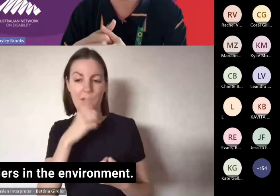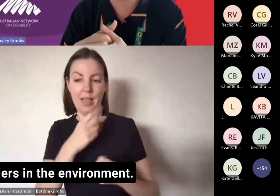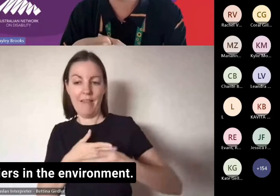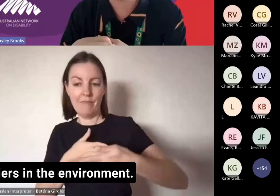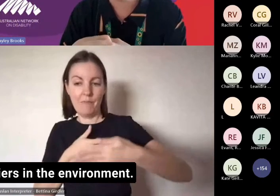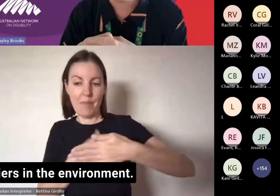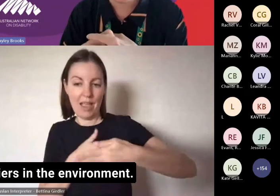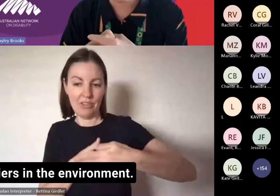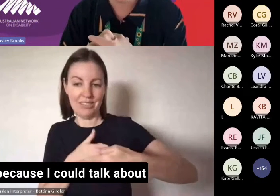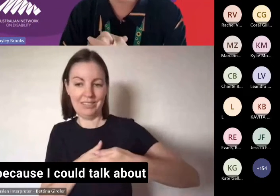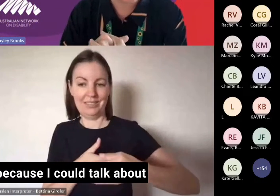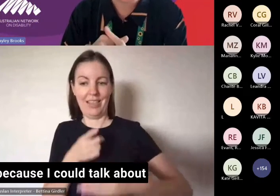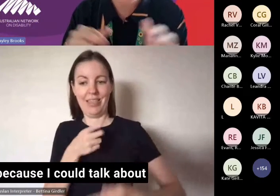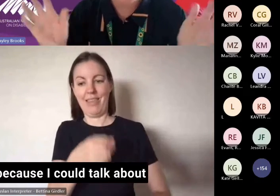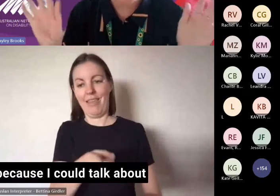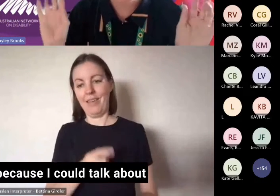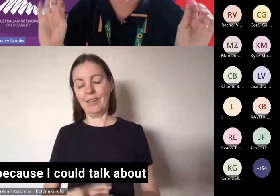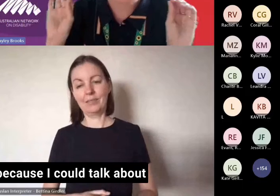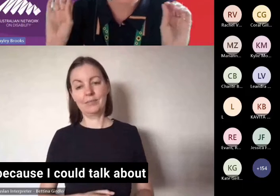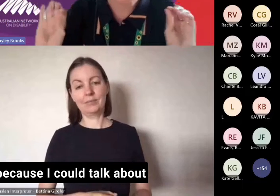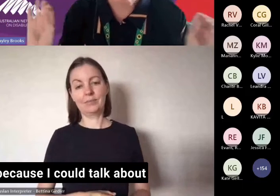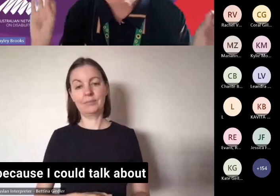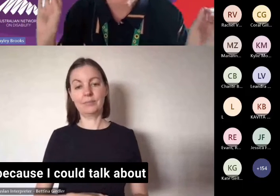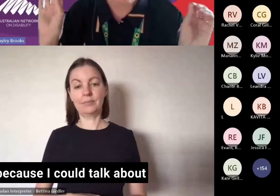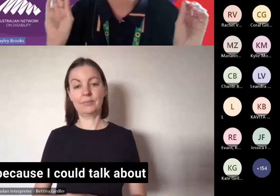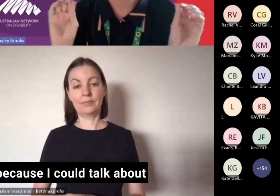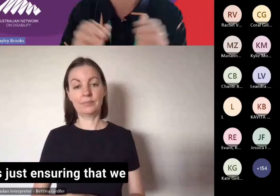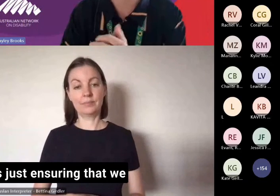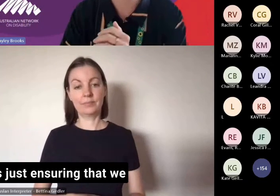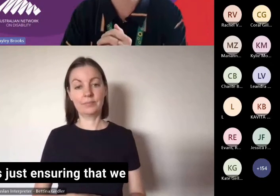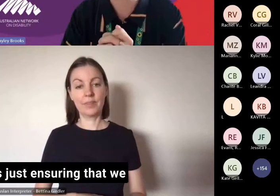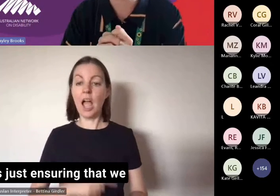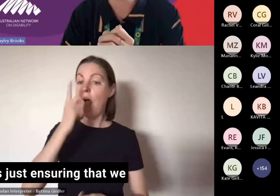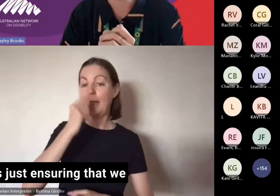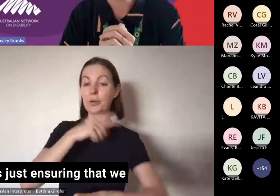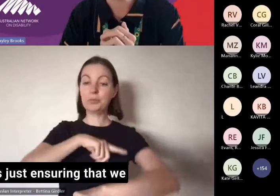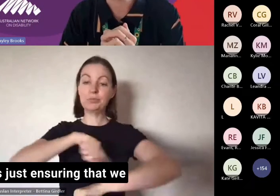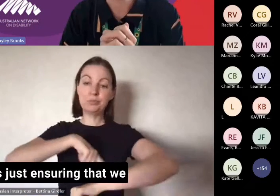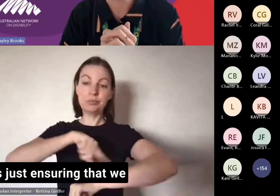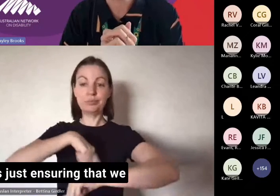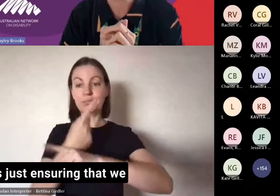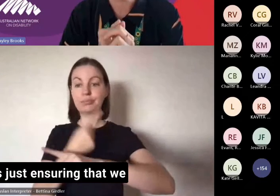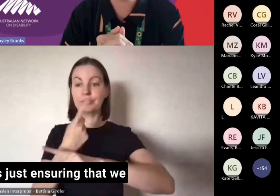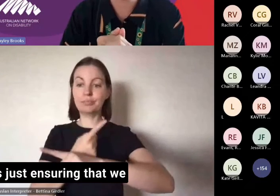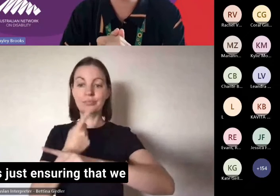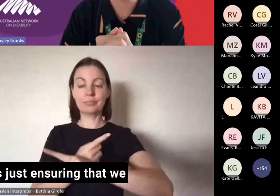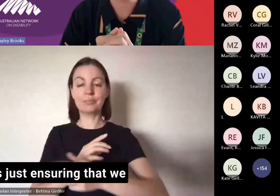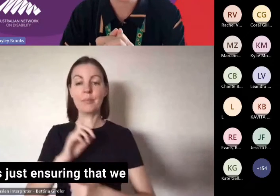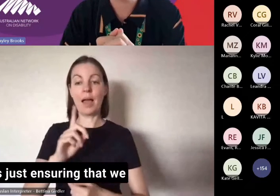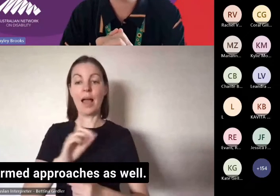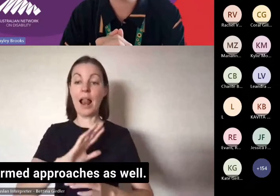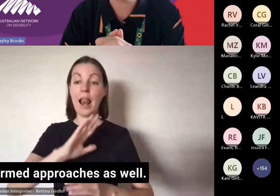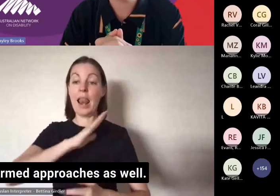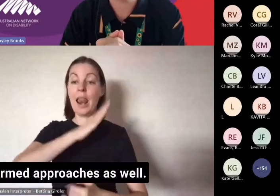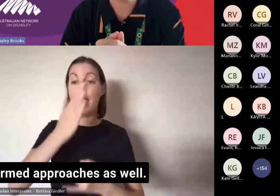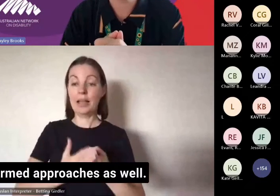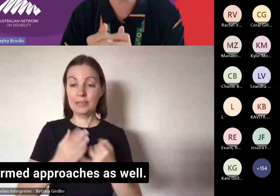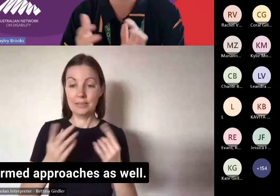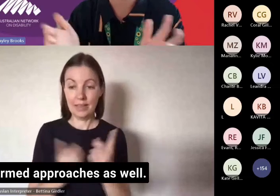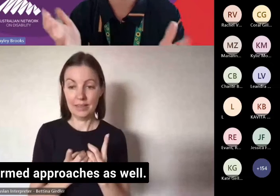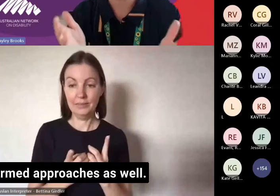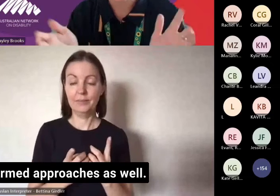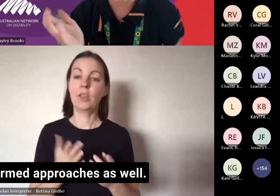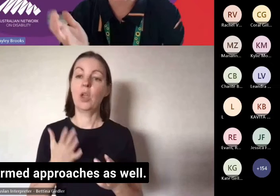in the environment. And then lastly, because I could talk about this all day, is just ensuring that we have